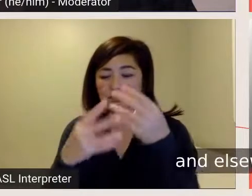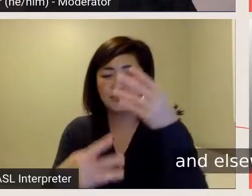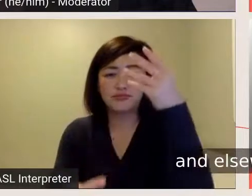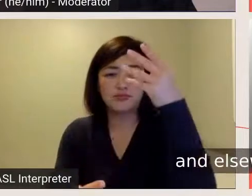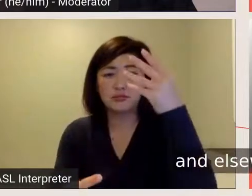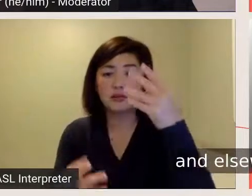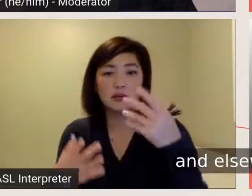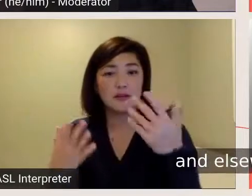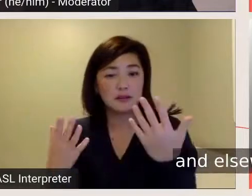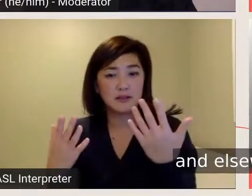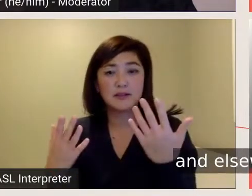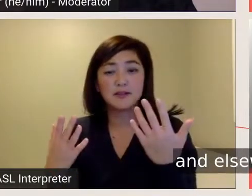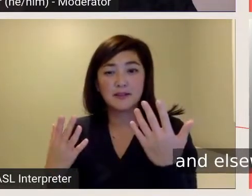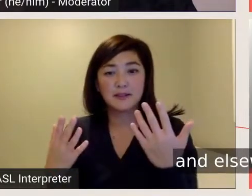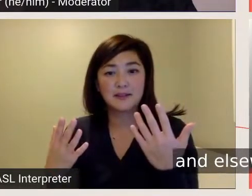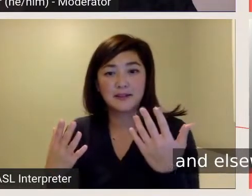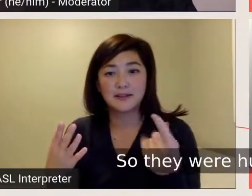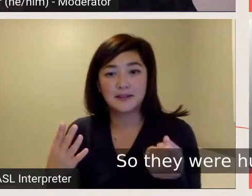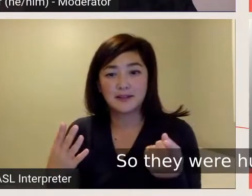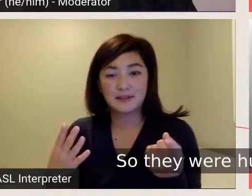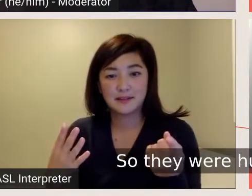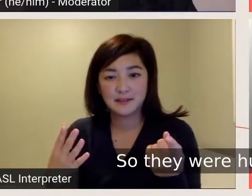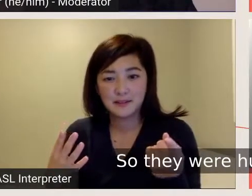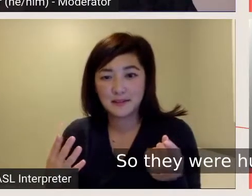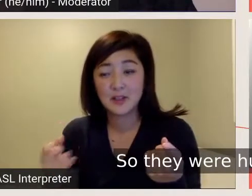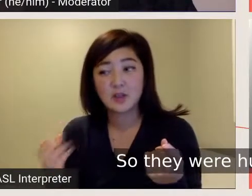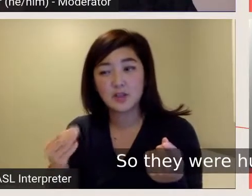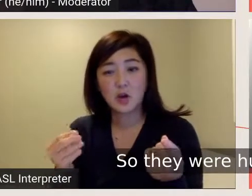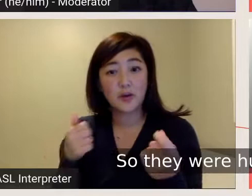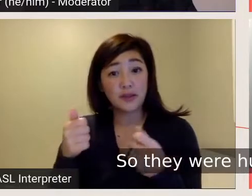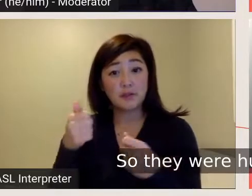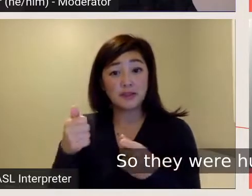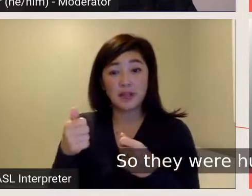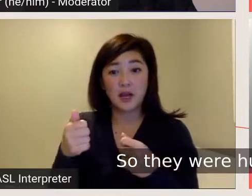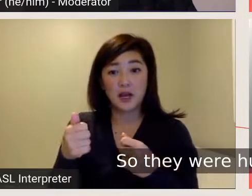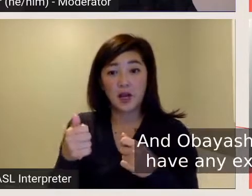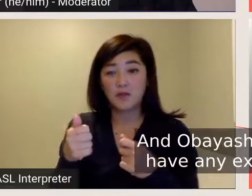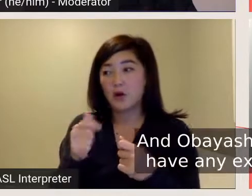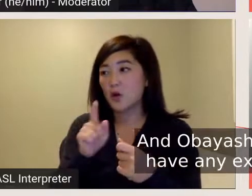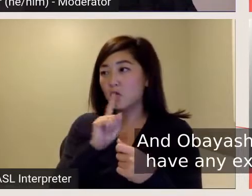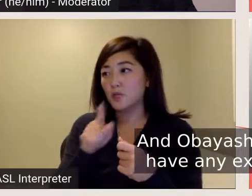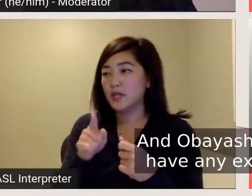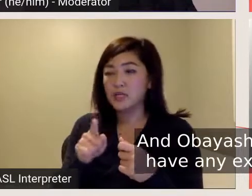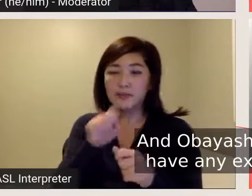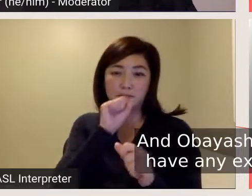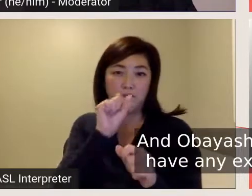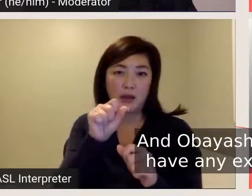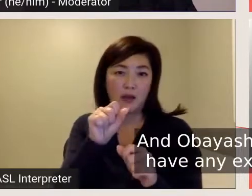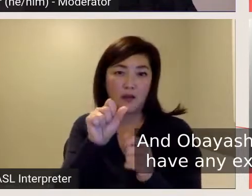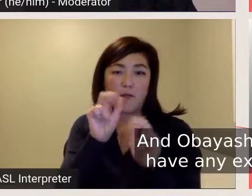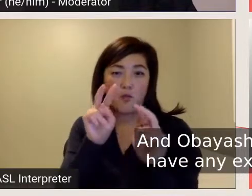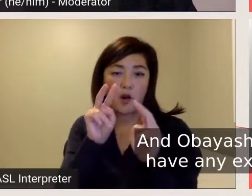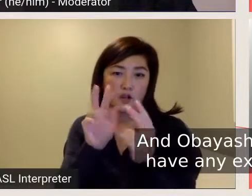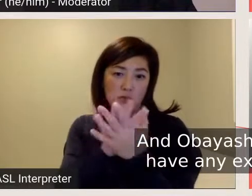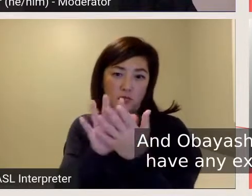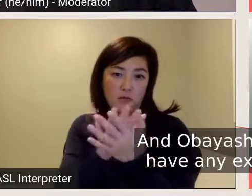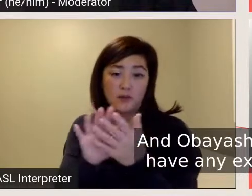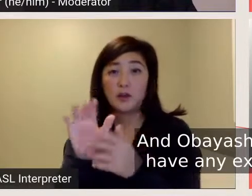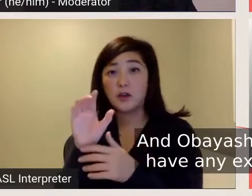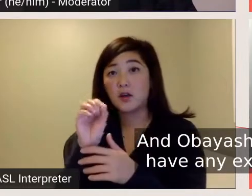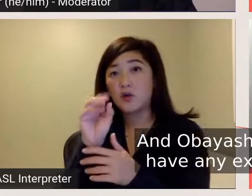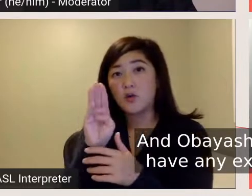Française and elsewhere. So they were huge film fans. And Obayashi, he didn't have